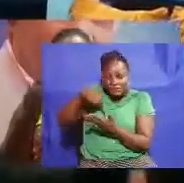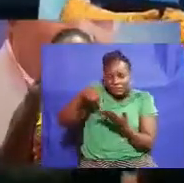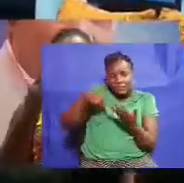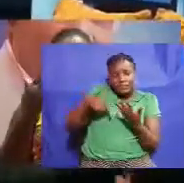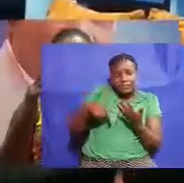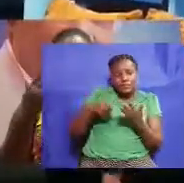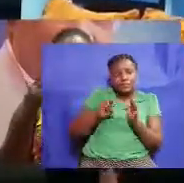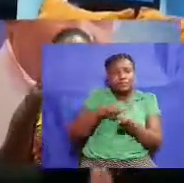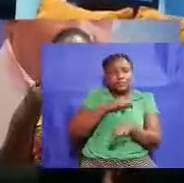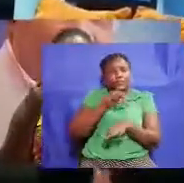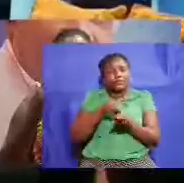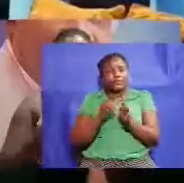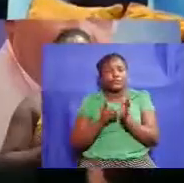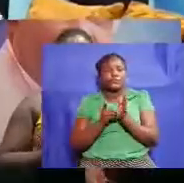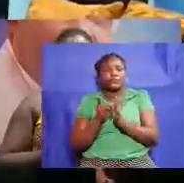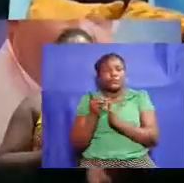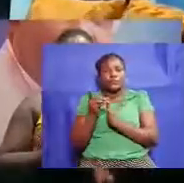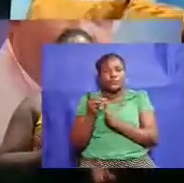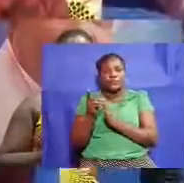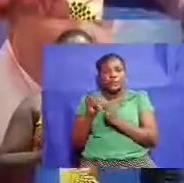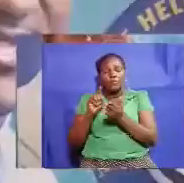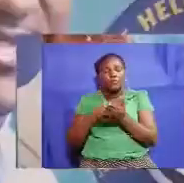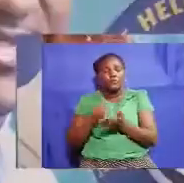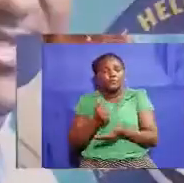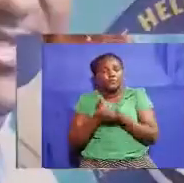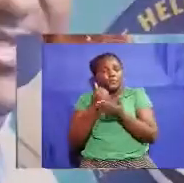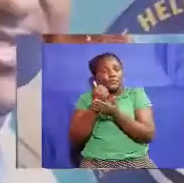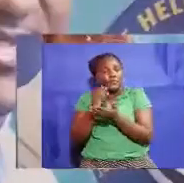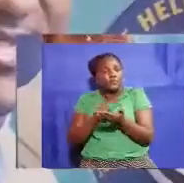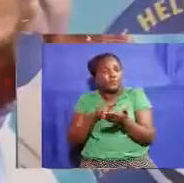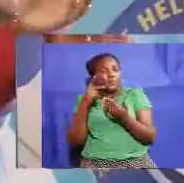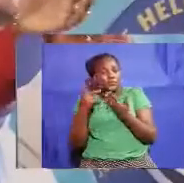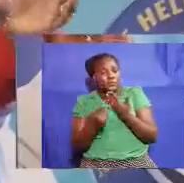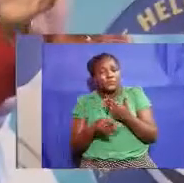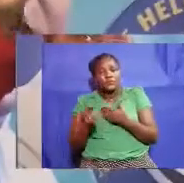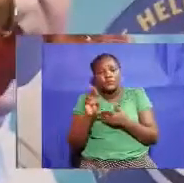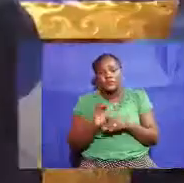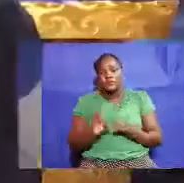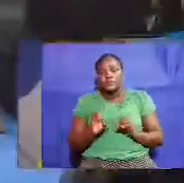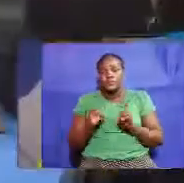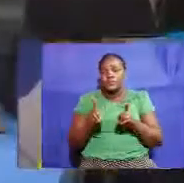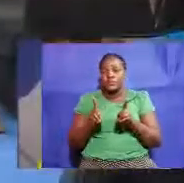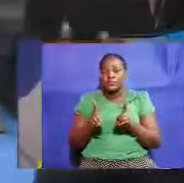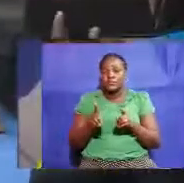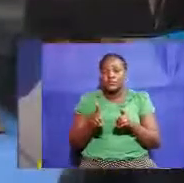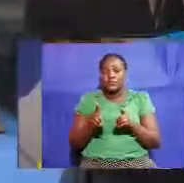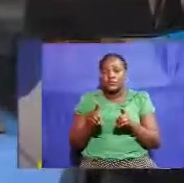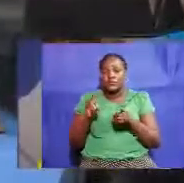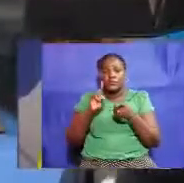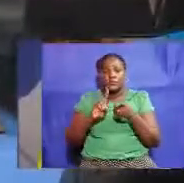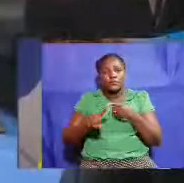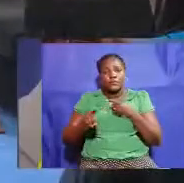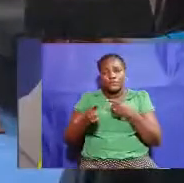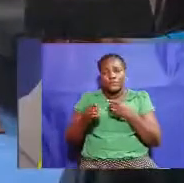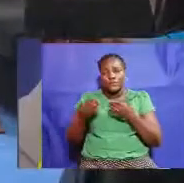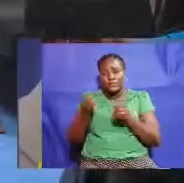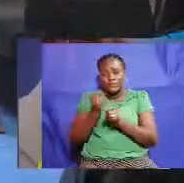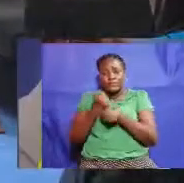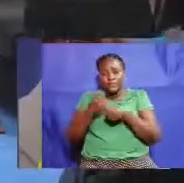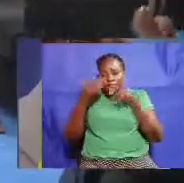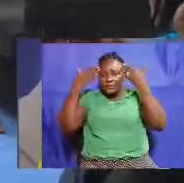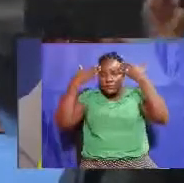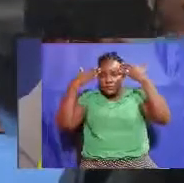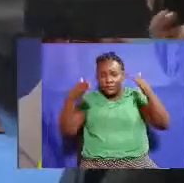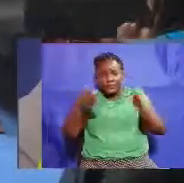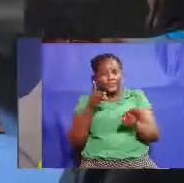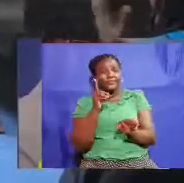disability to be heard and including them in national development. The Helping Hand TV show, using education and entertainment